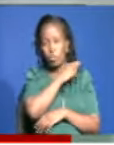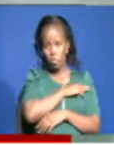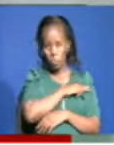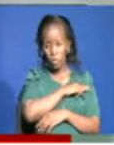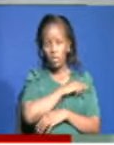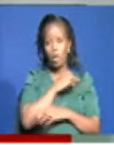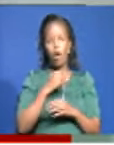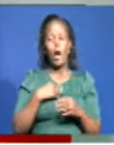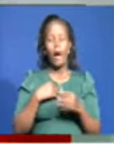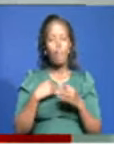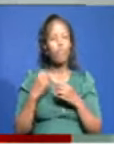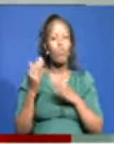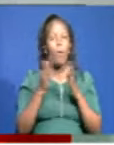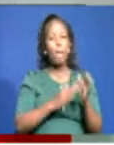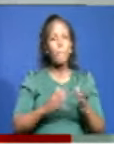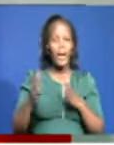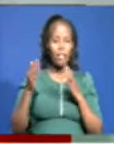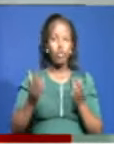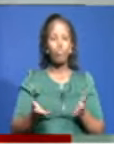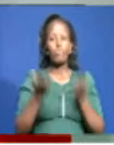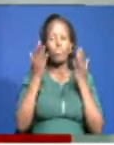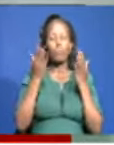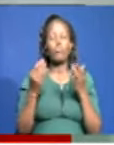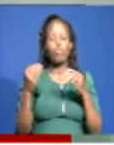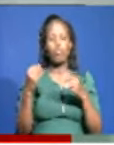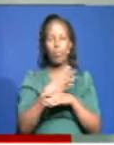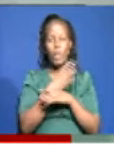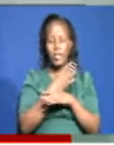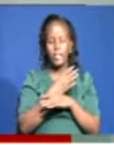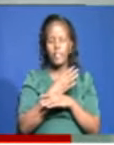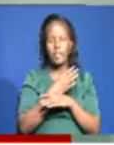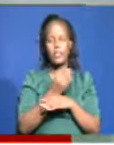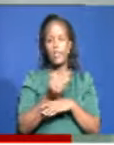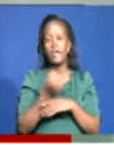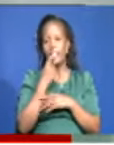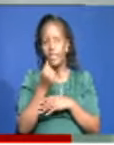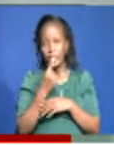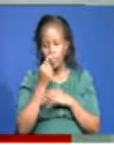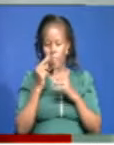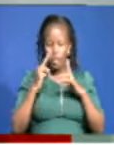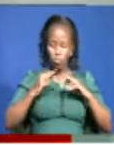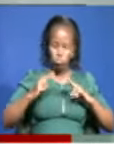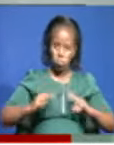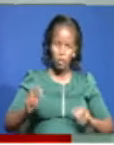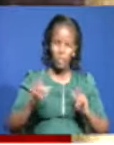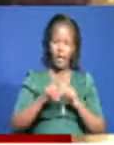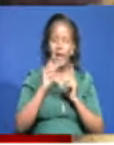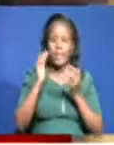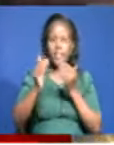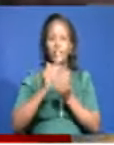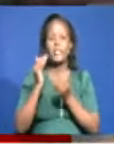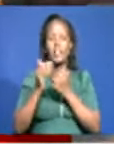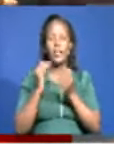hopes to enhance quality cancer diagnosis, treatment and patient care across the country.